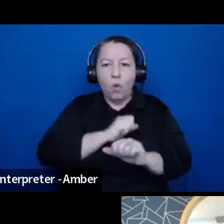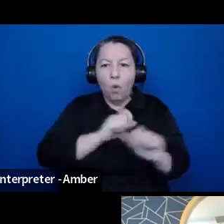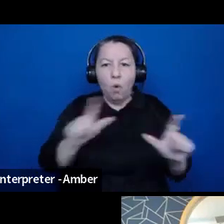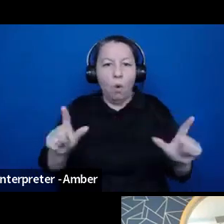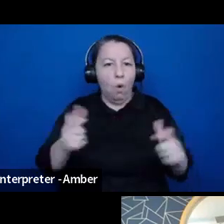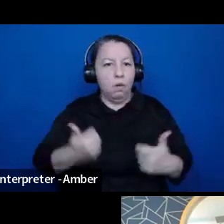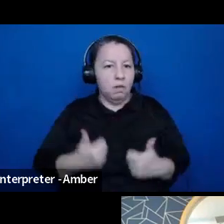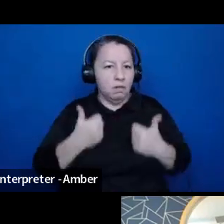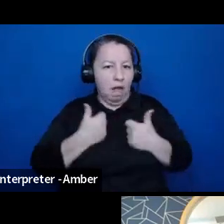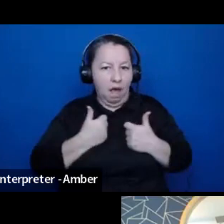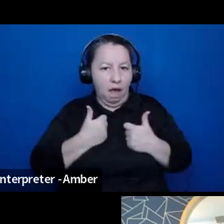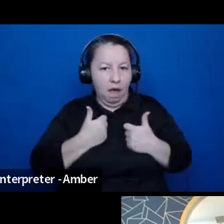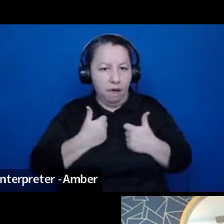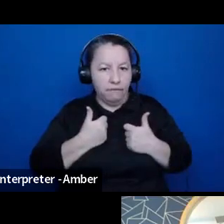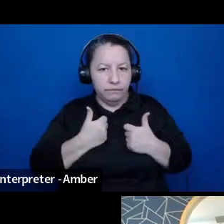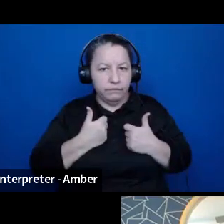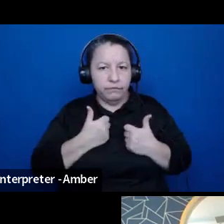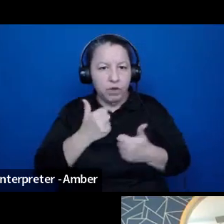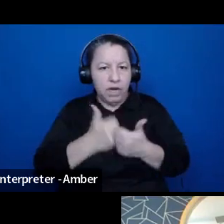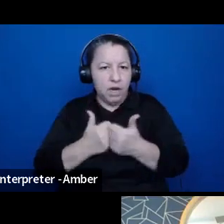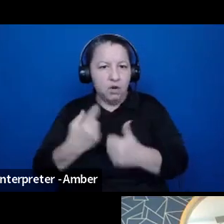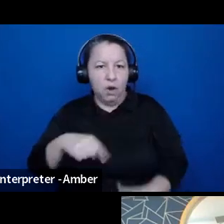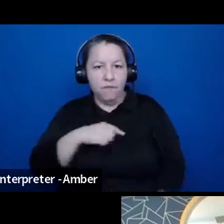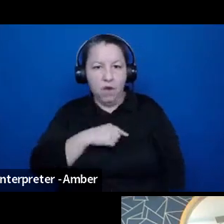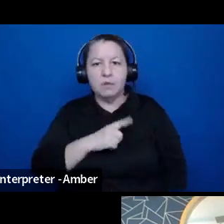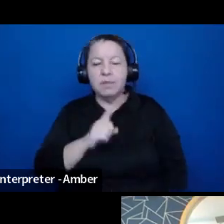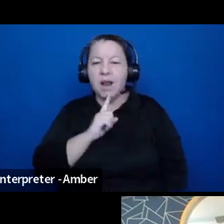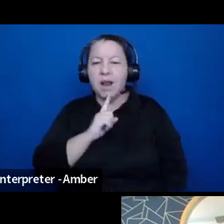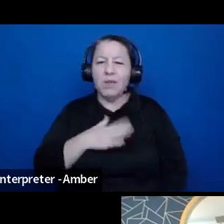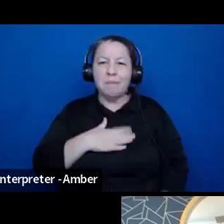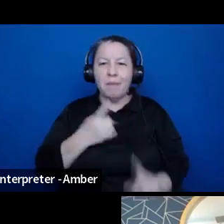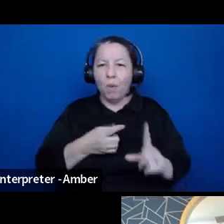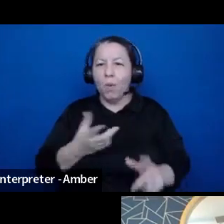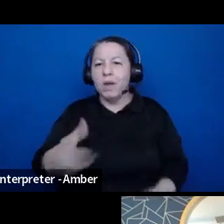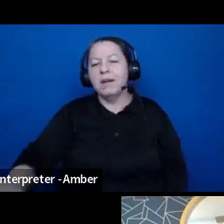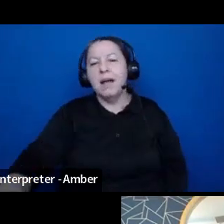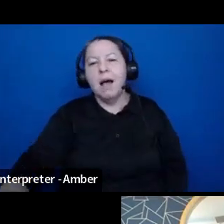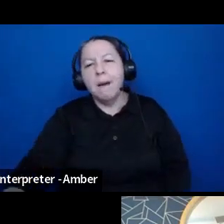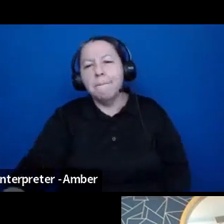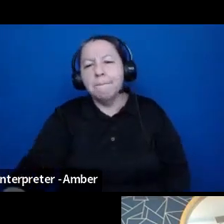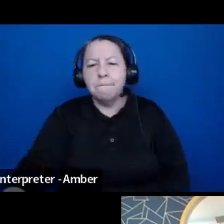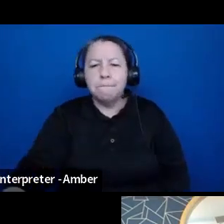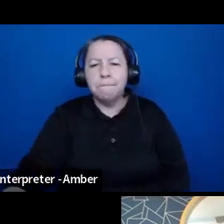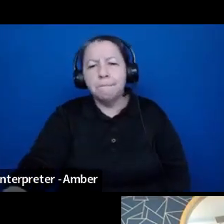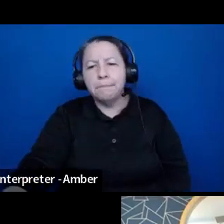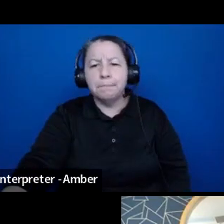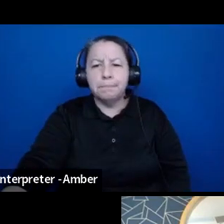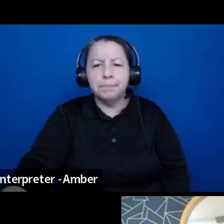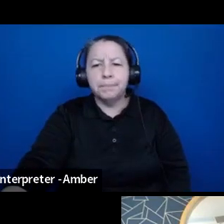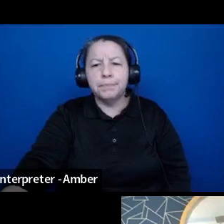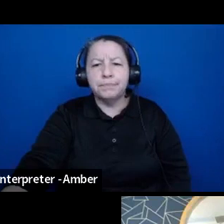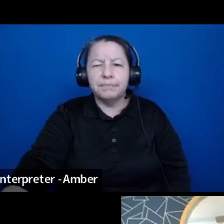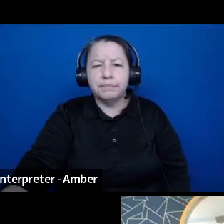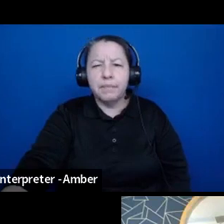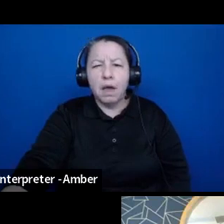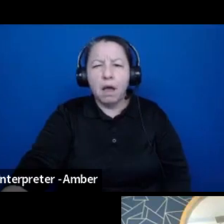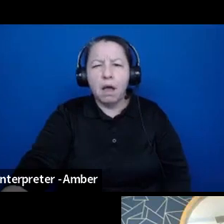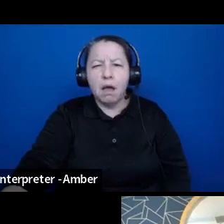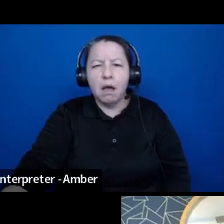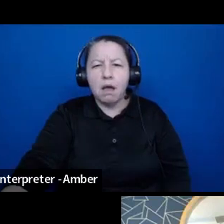And I think what I'm really getting at is that to be a good relative means that you kind of have